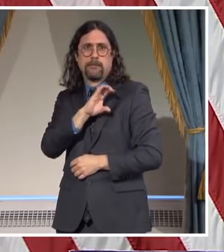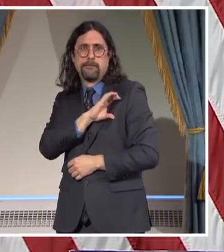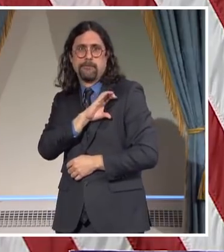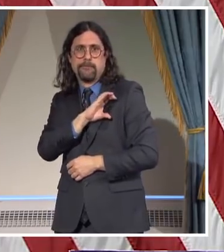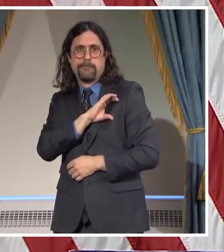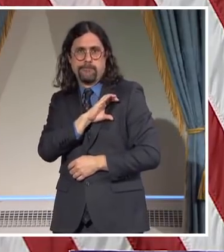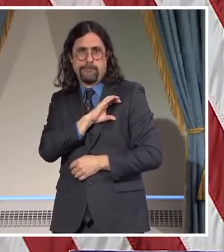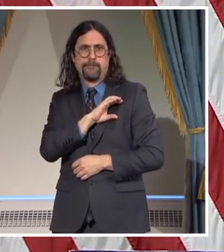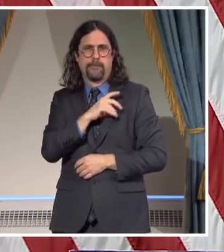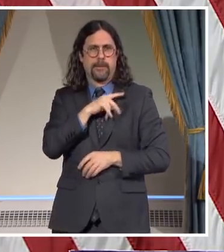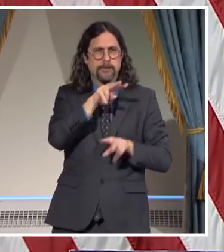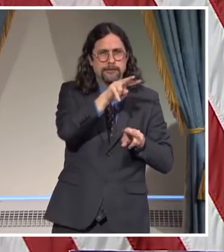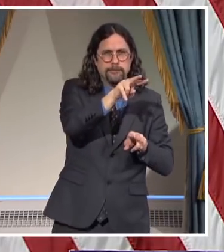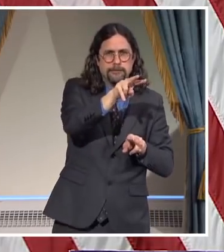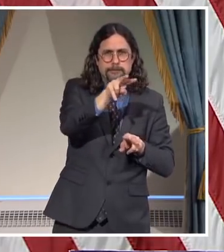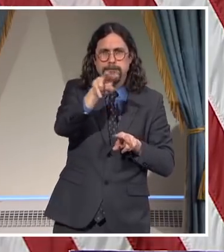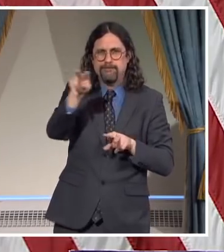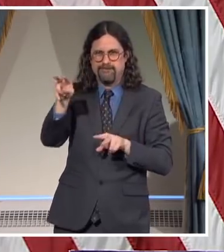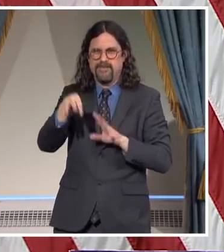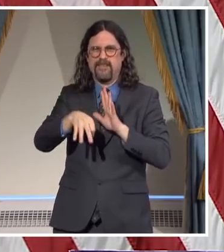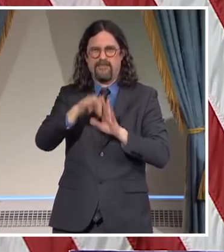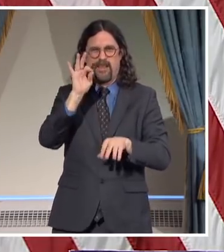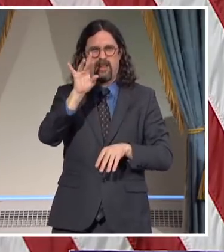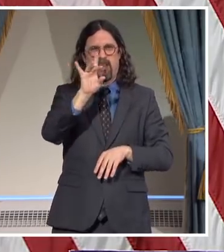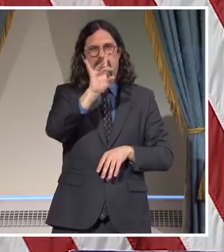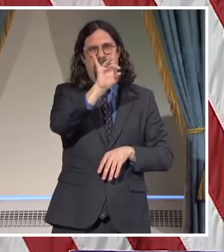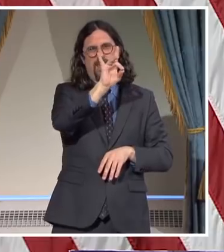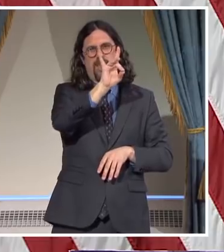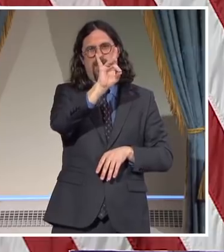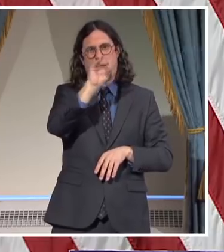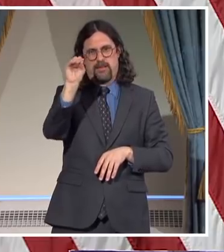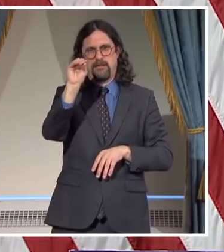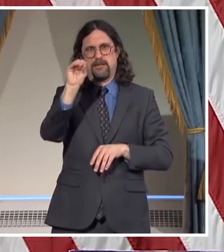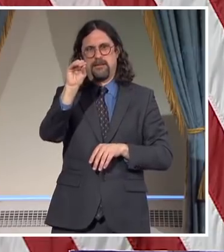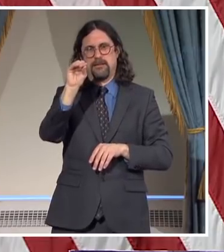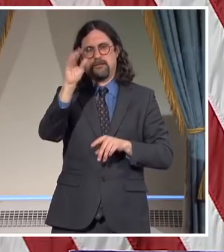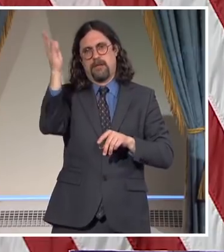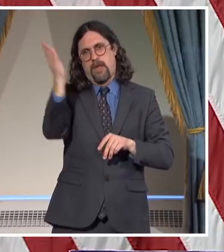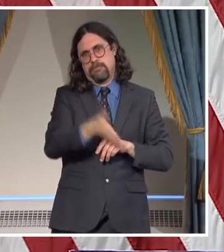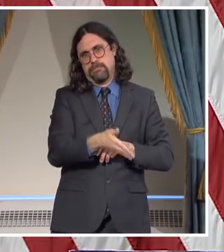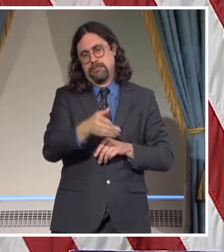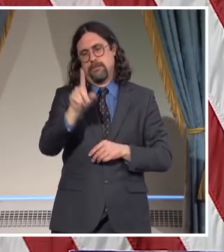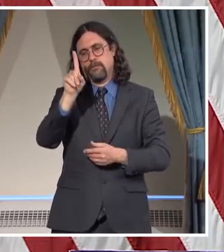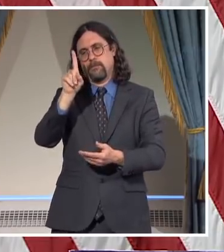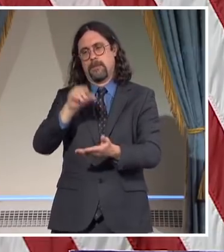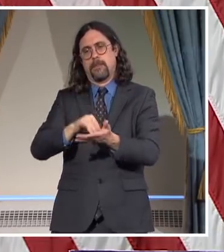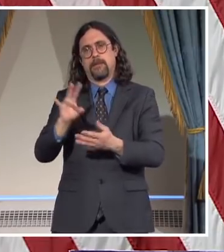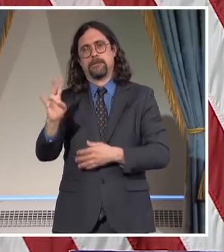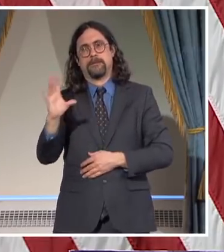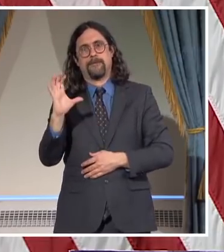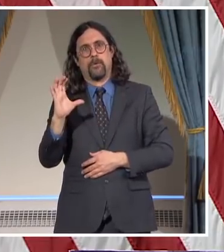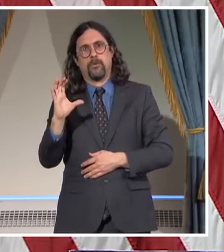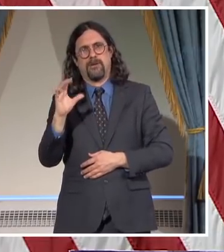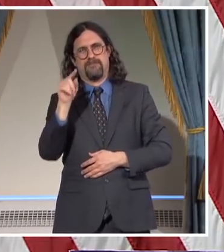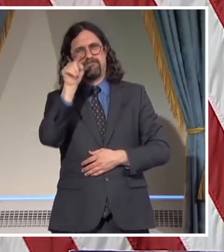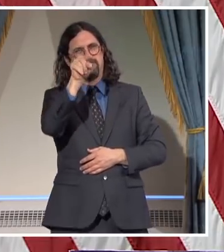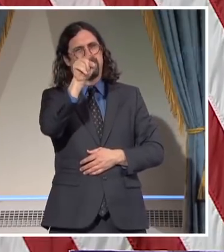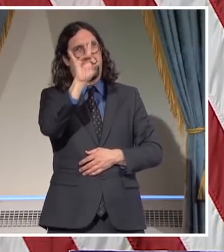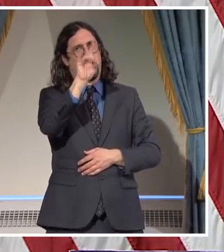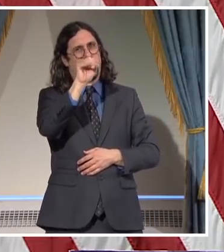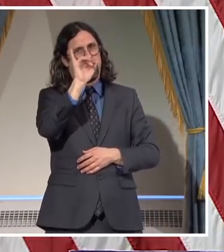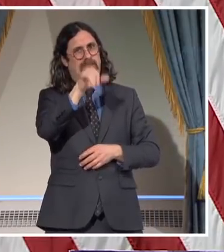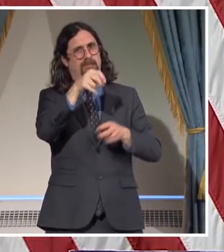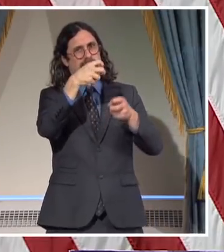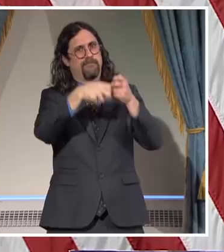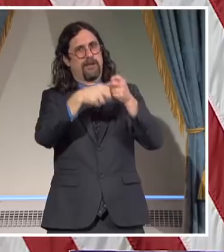around the city out of about 1,700 that after repeated attempts to make sure everyone there understood what social distancing was,